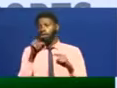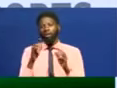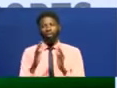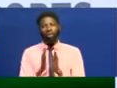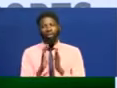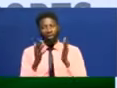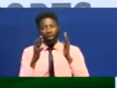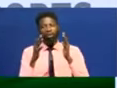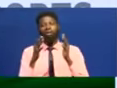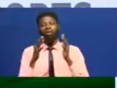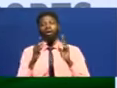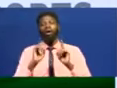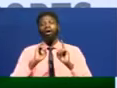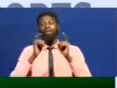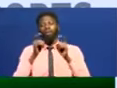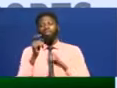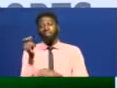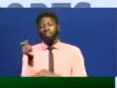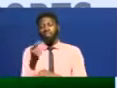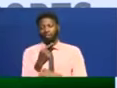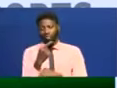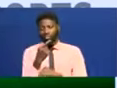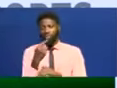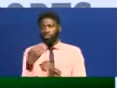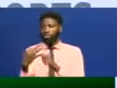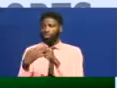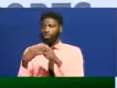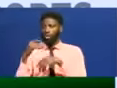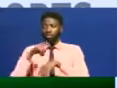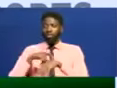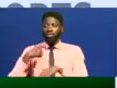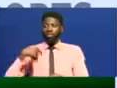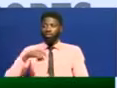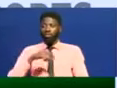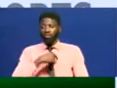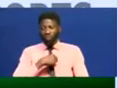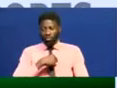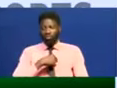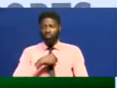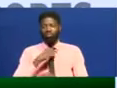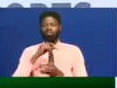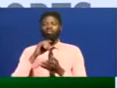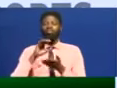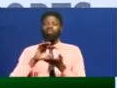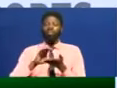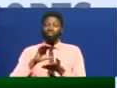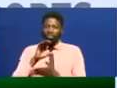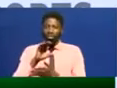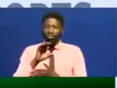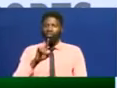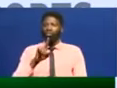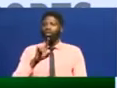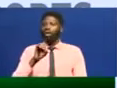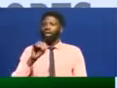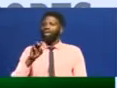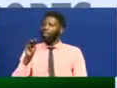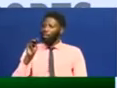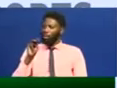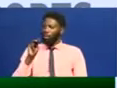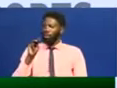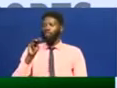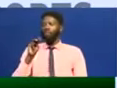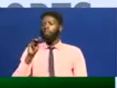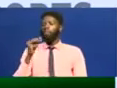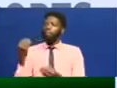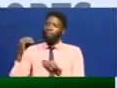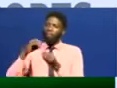August, when we doled out 100 million shillings, the bulk of that money was actually clearing debts of